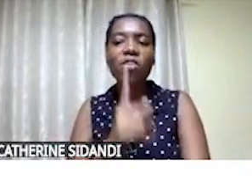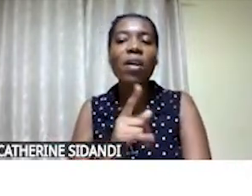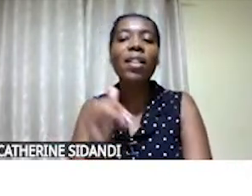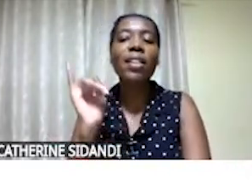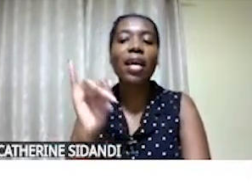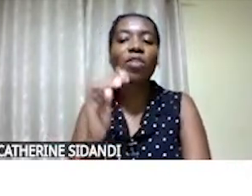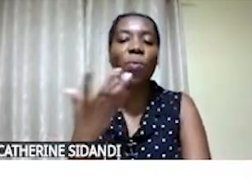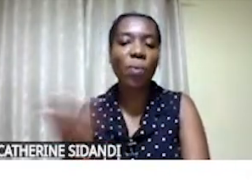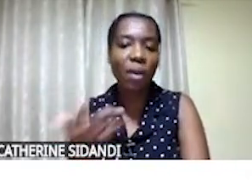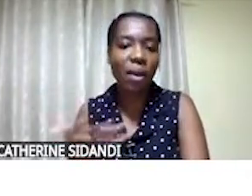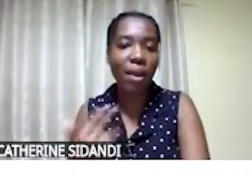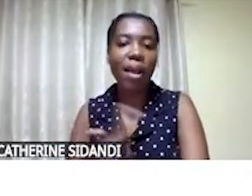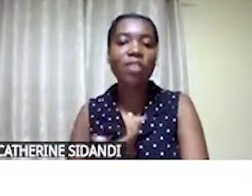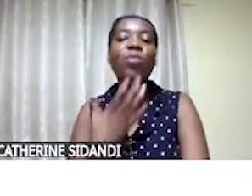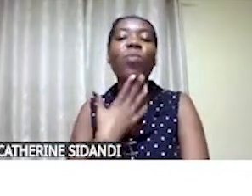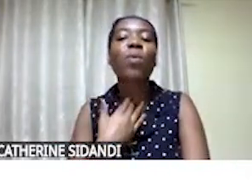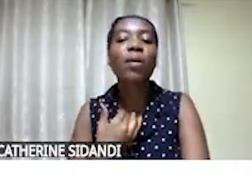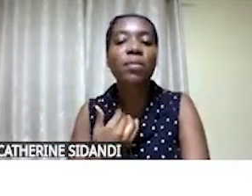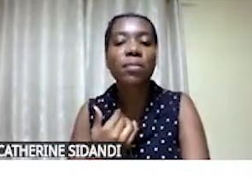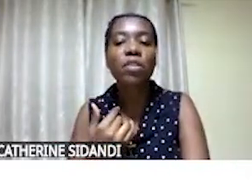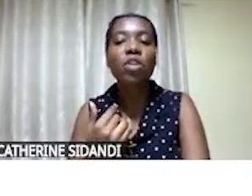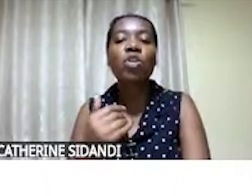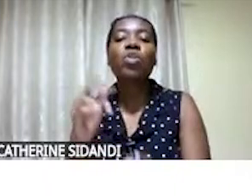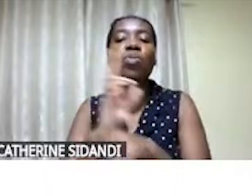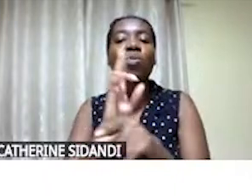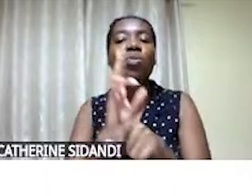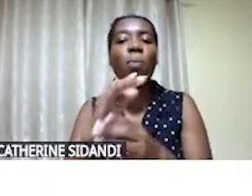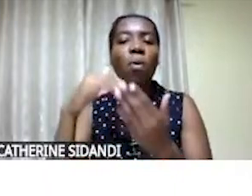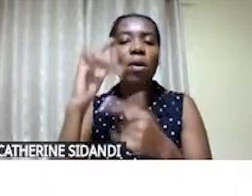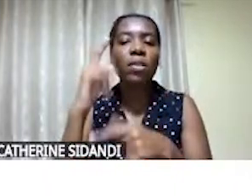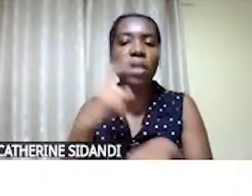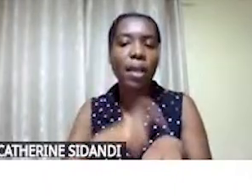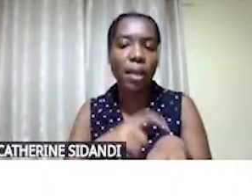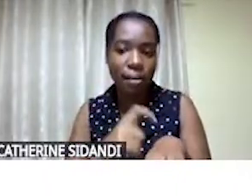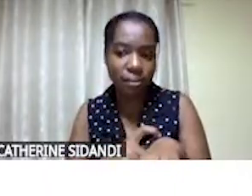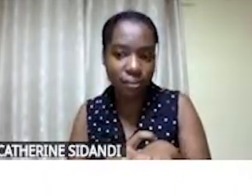spend majority of your time in, because